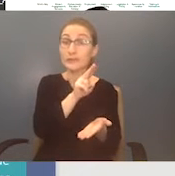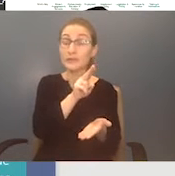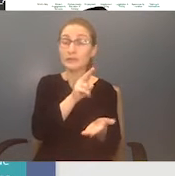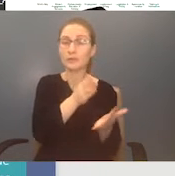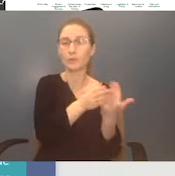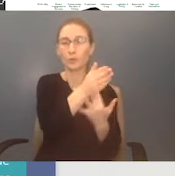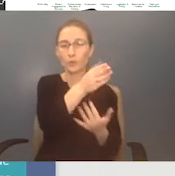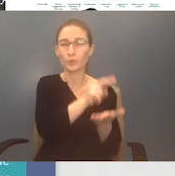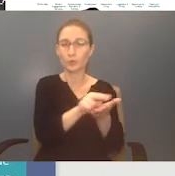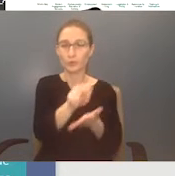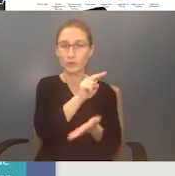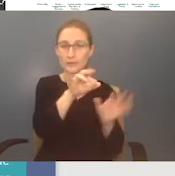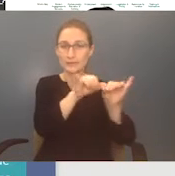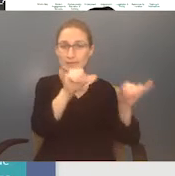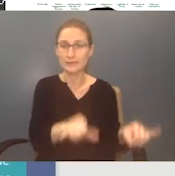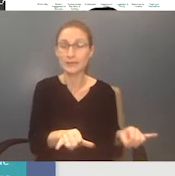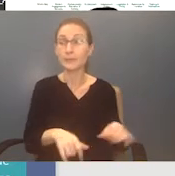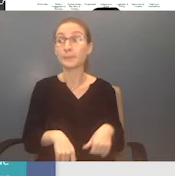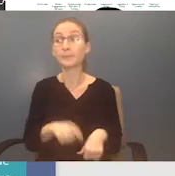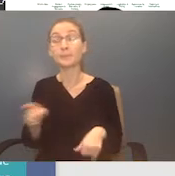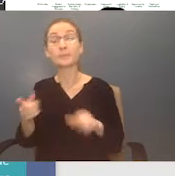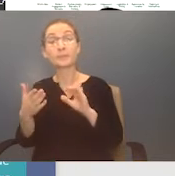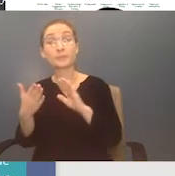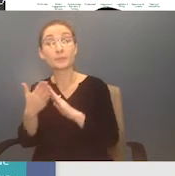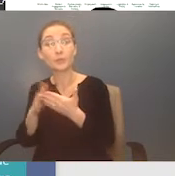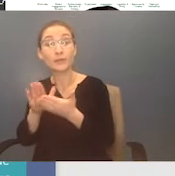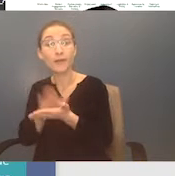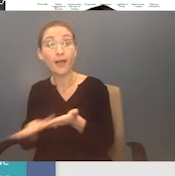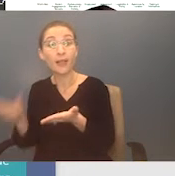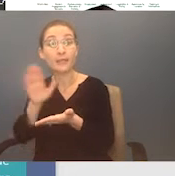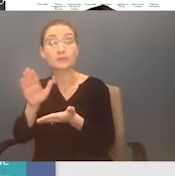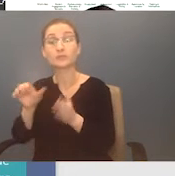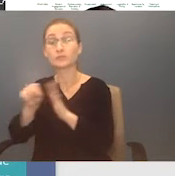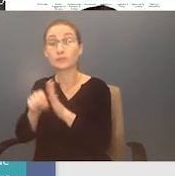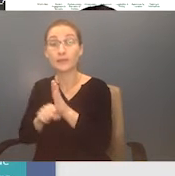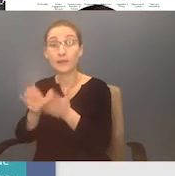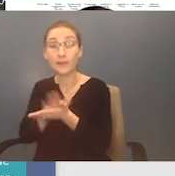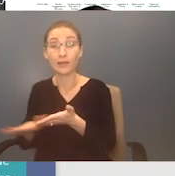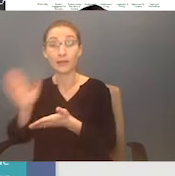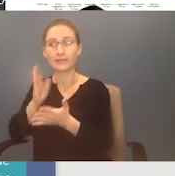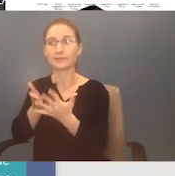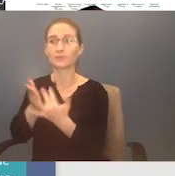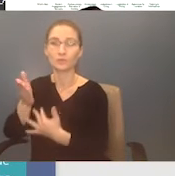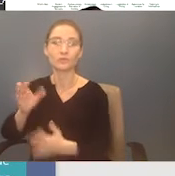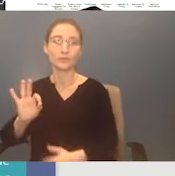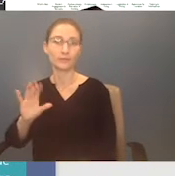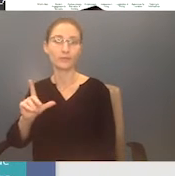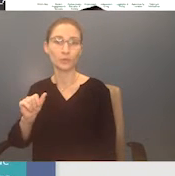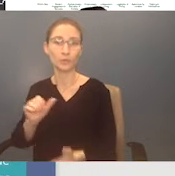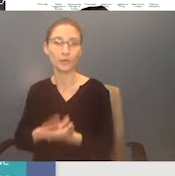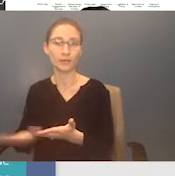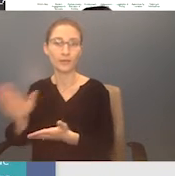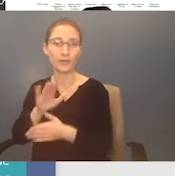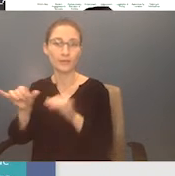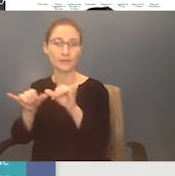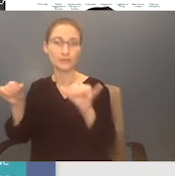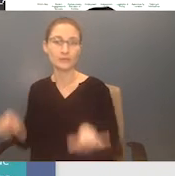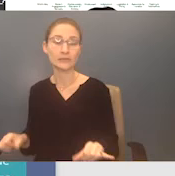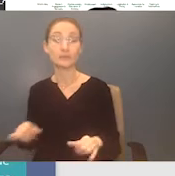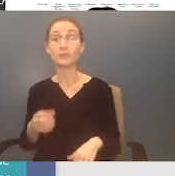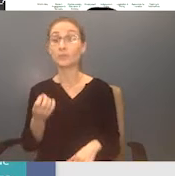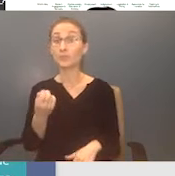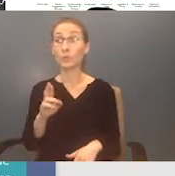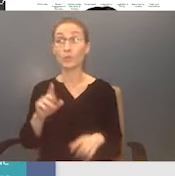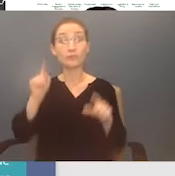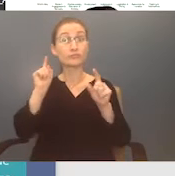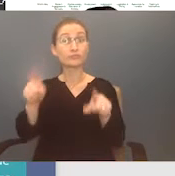system, whether your student would be going to a community college or a state college, which is through the Florida college system, or if they're